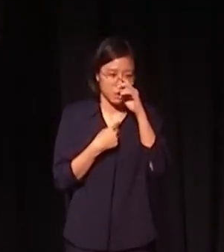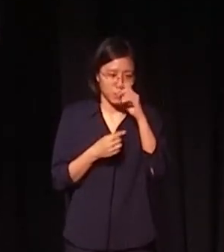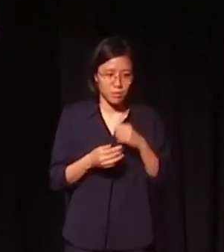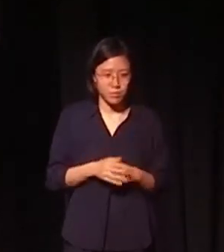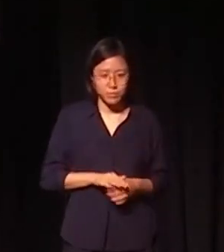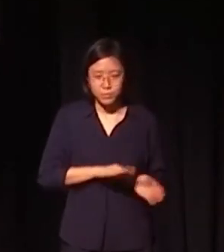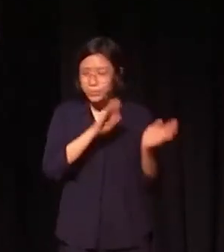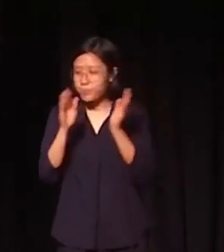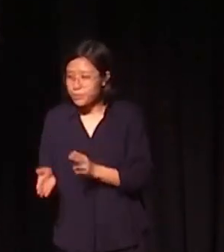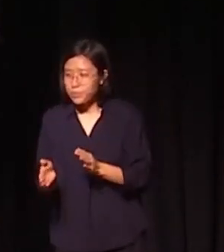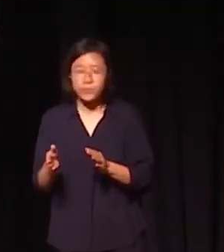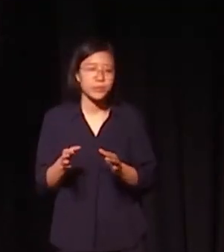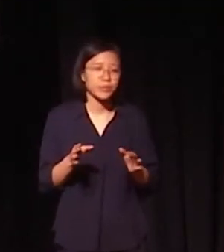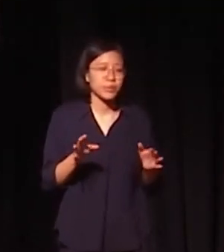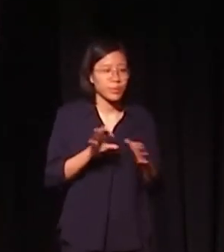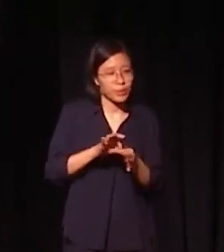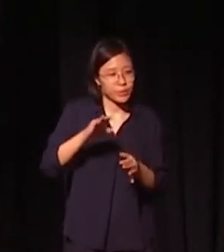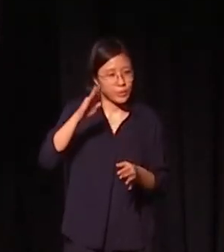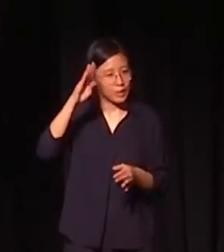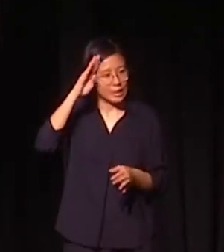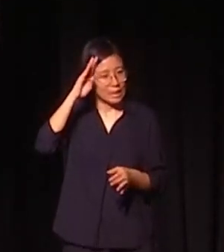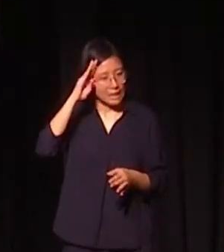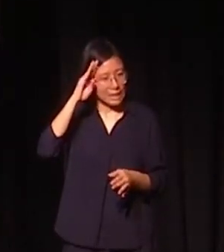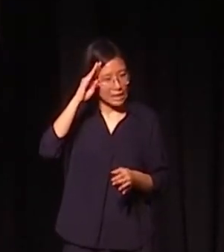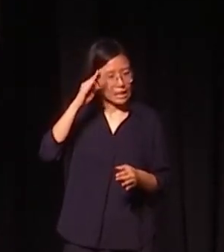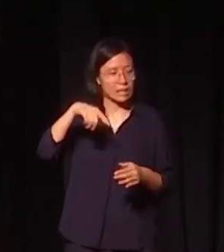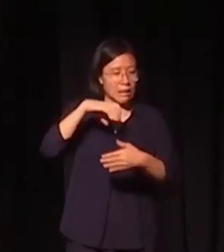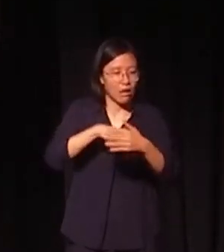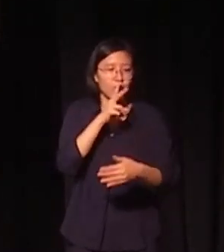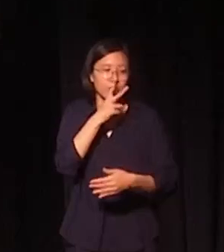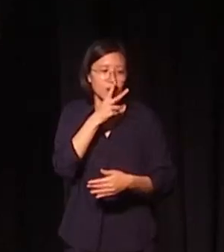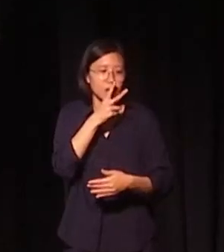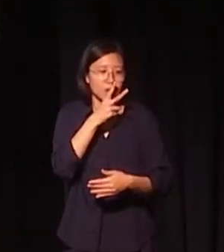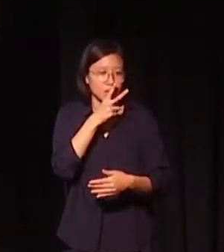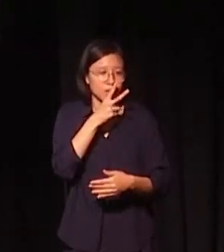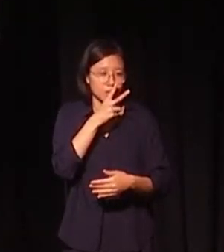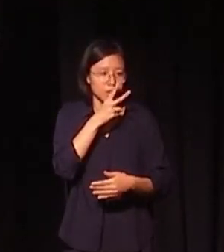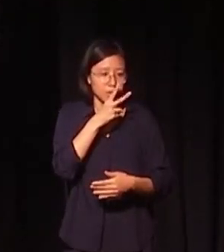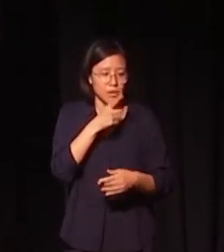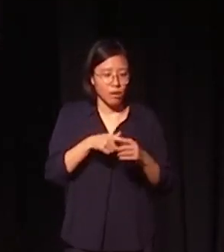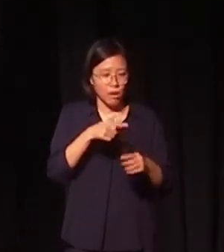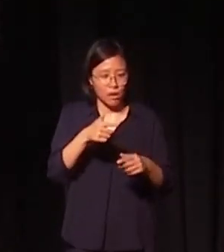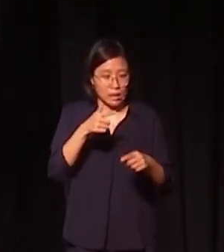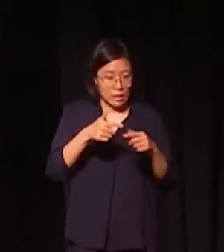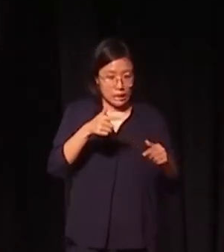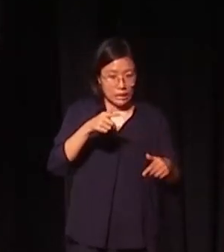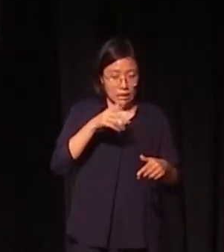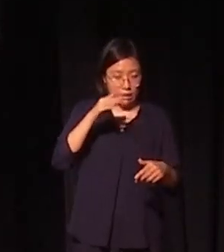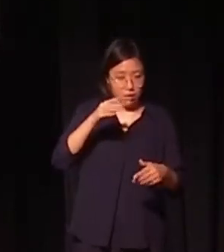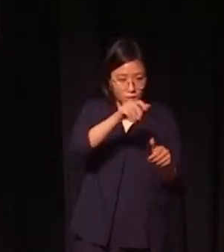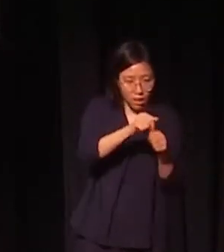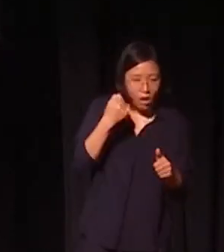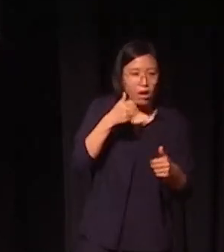doing research on police interpreting, and we were fortunate to get authentic data from Police Scotland. So Police Scotland, since